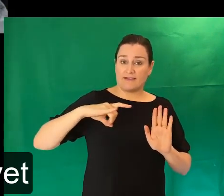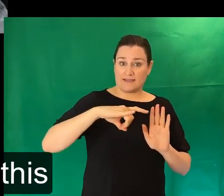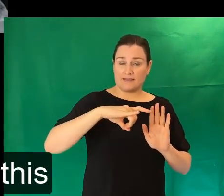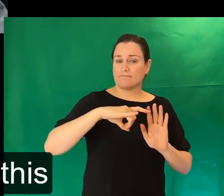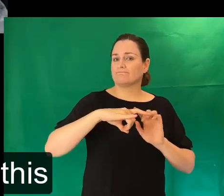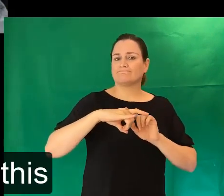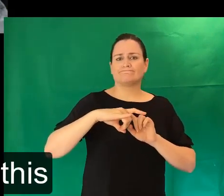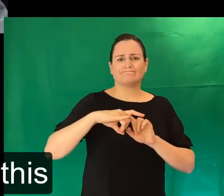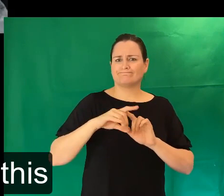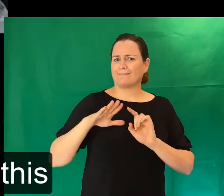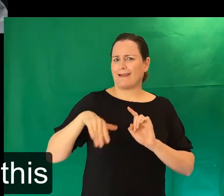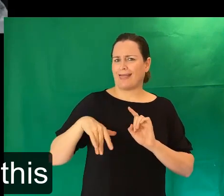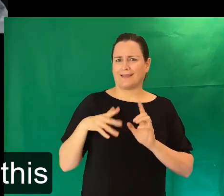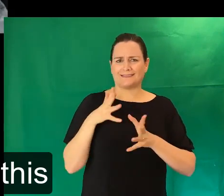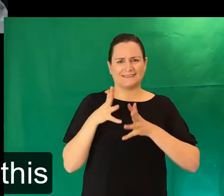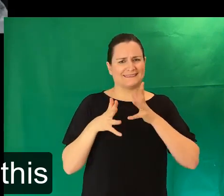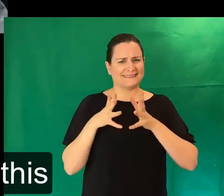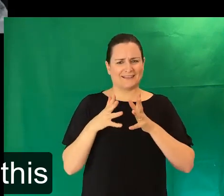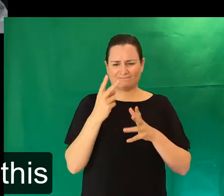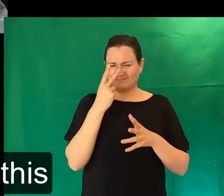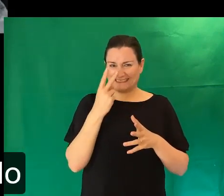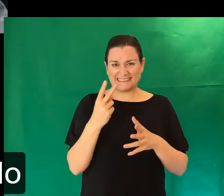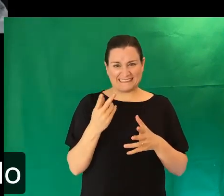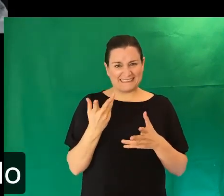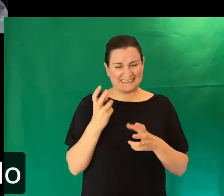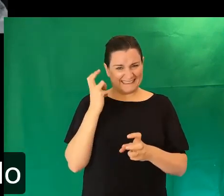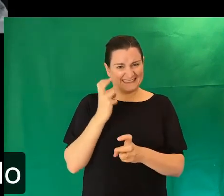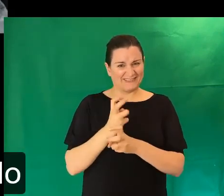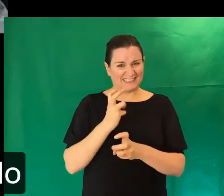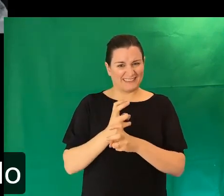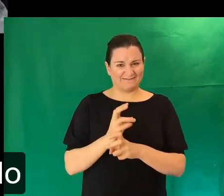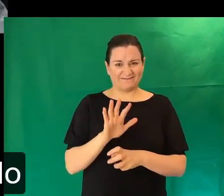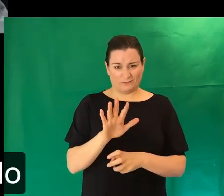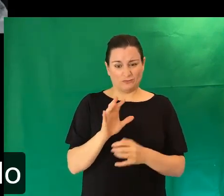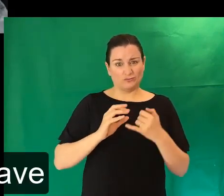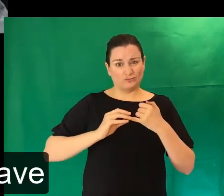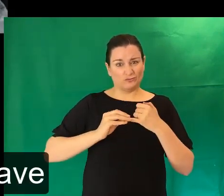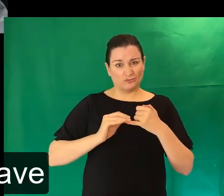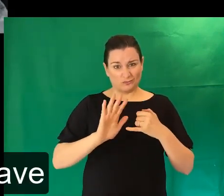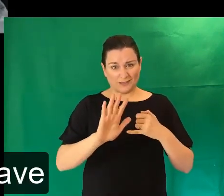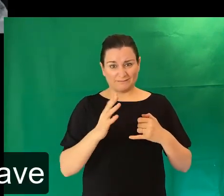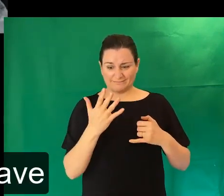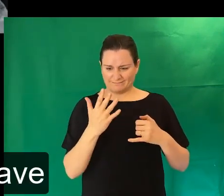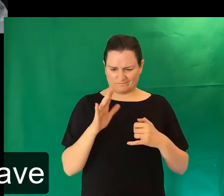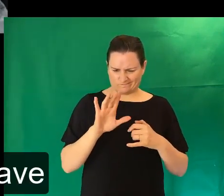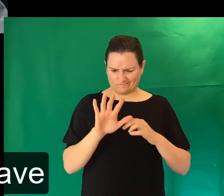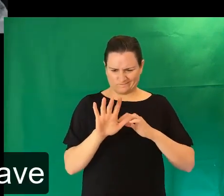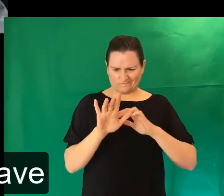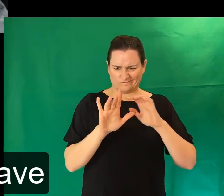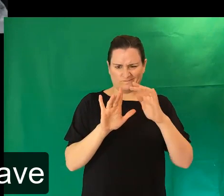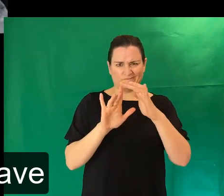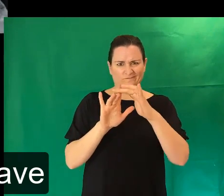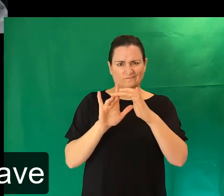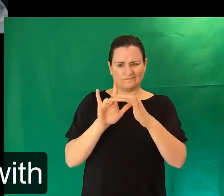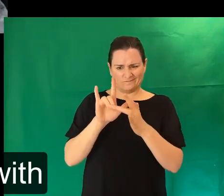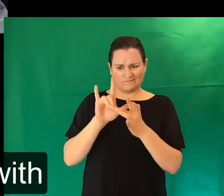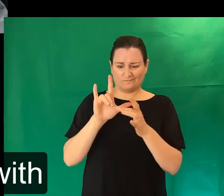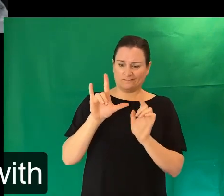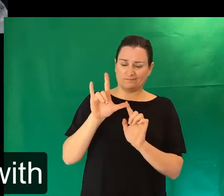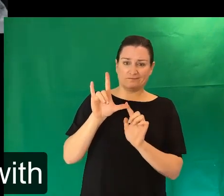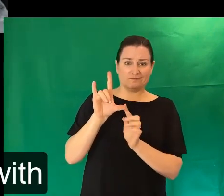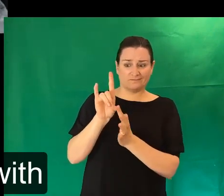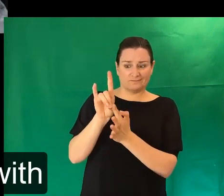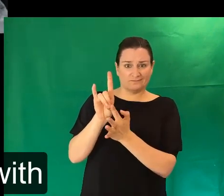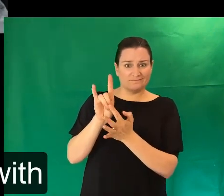not yet mastered. You can see how complex this handshake is. You can even try to do that yourself. And you see that you have to